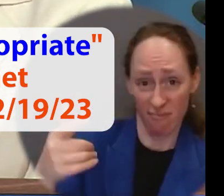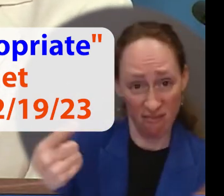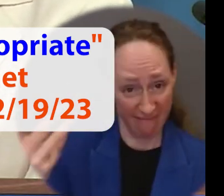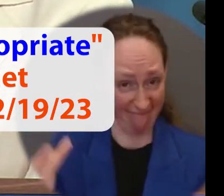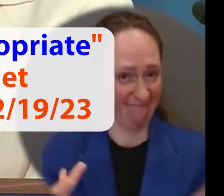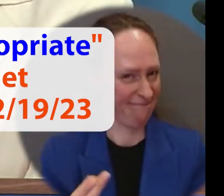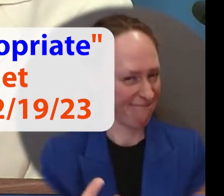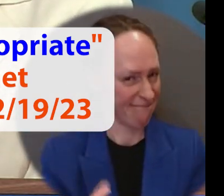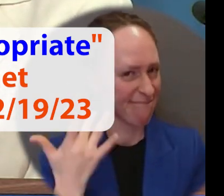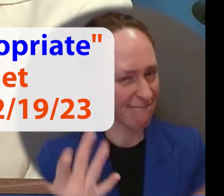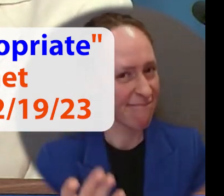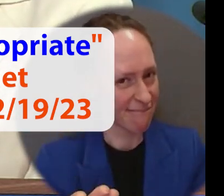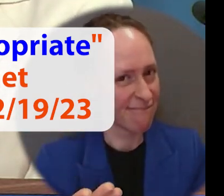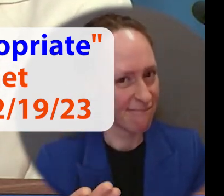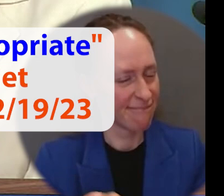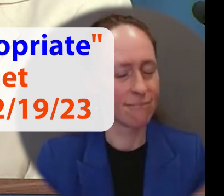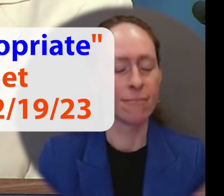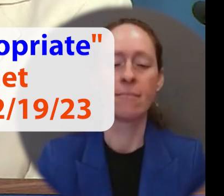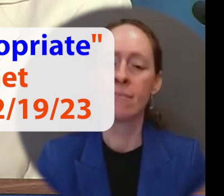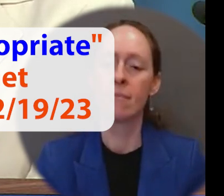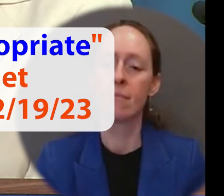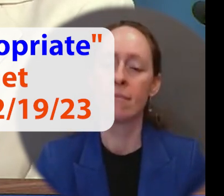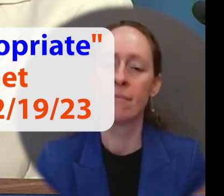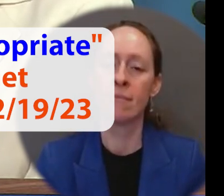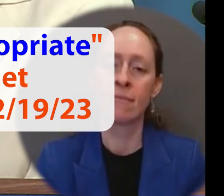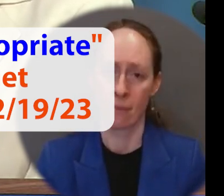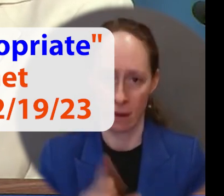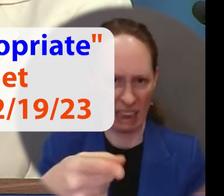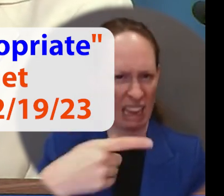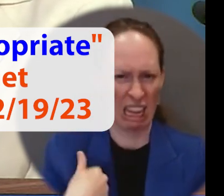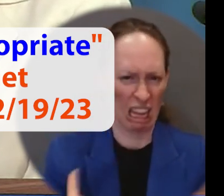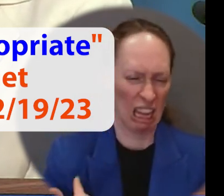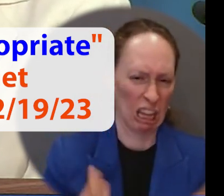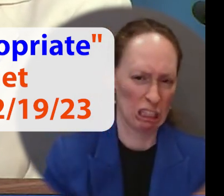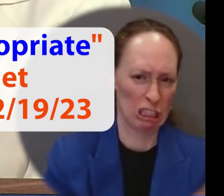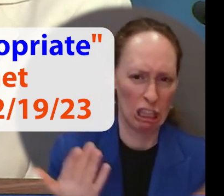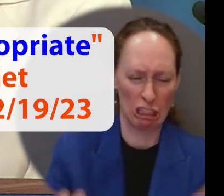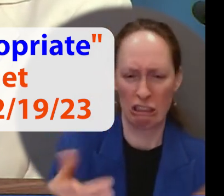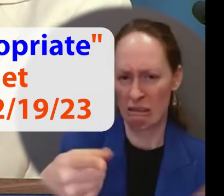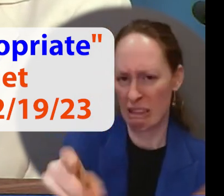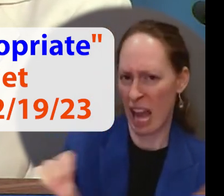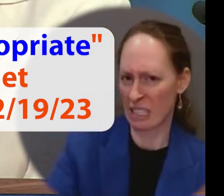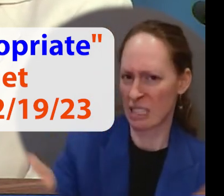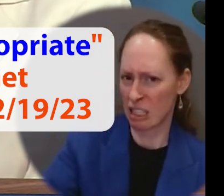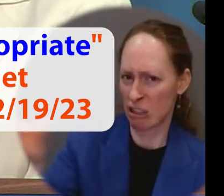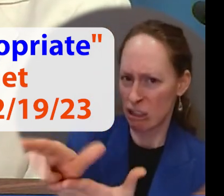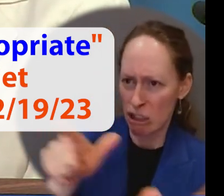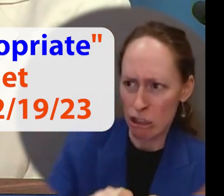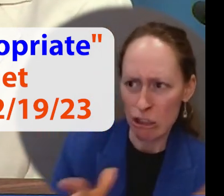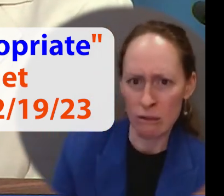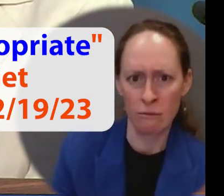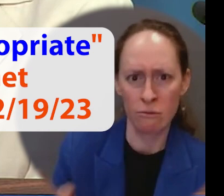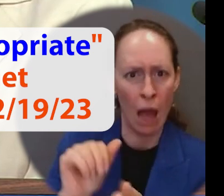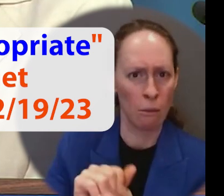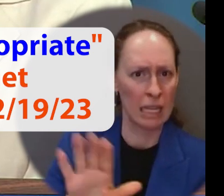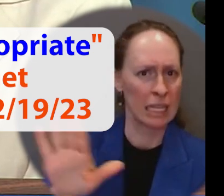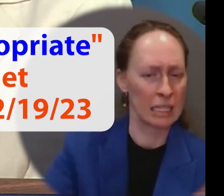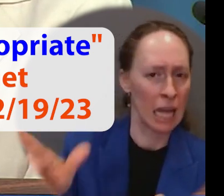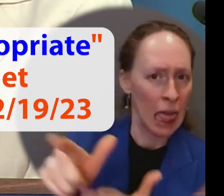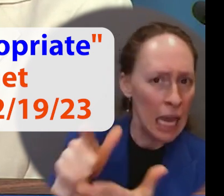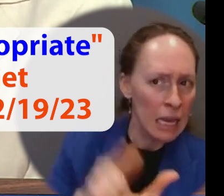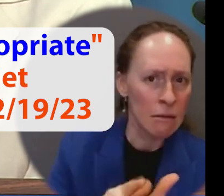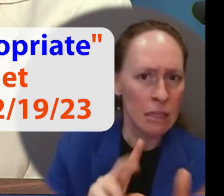about the legal affairs. But as you know, as it relates to the past couple of days, as I just stated to